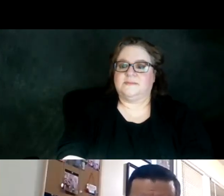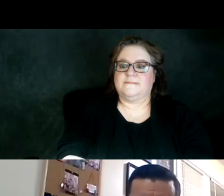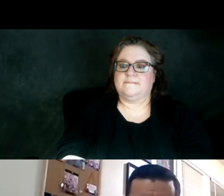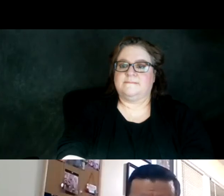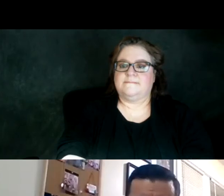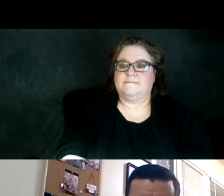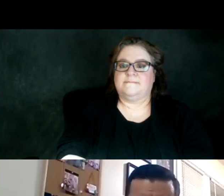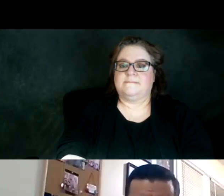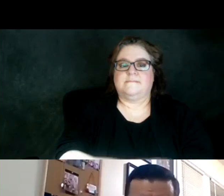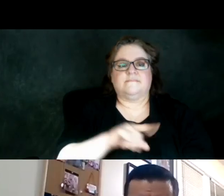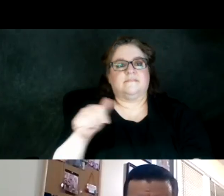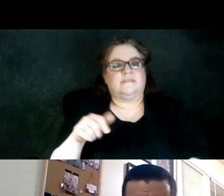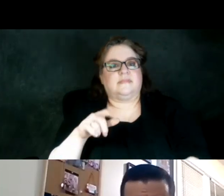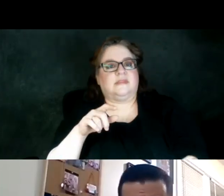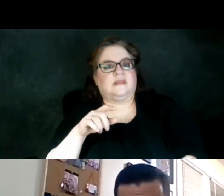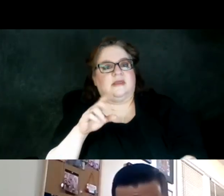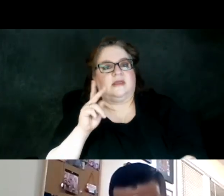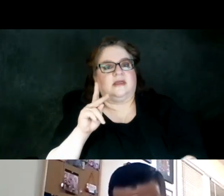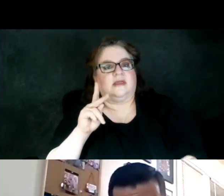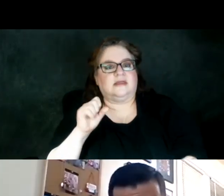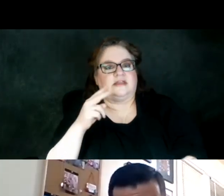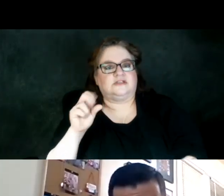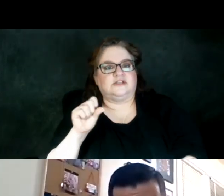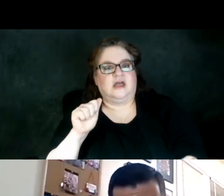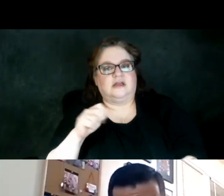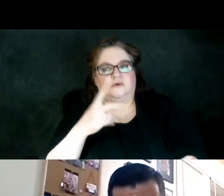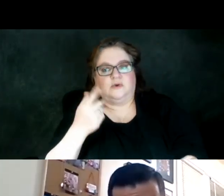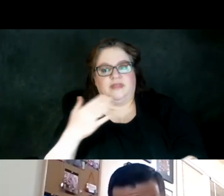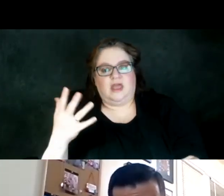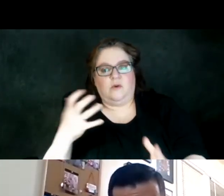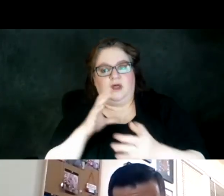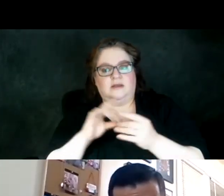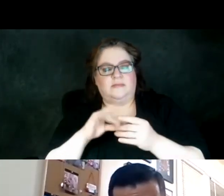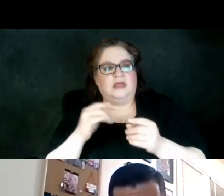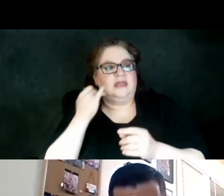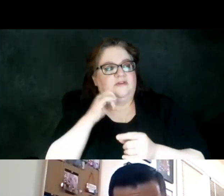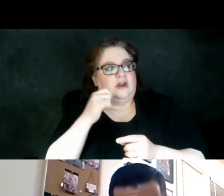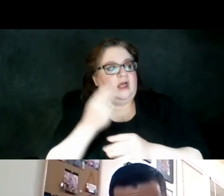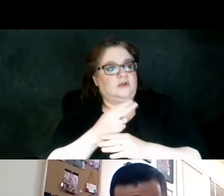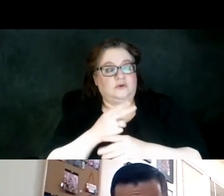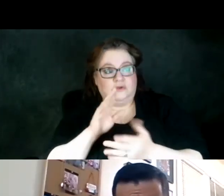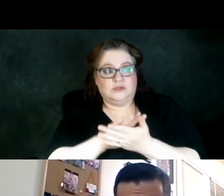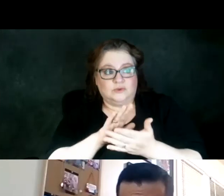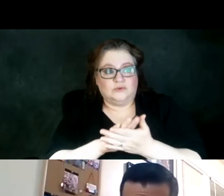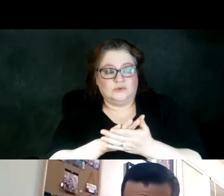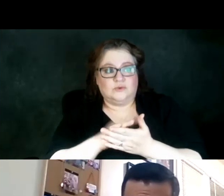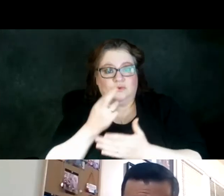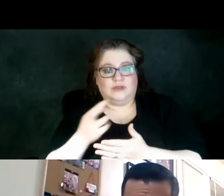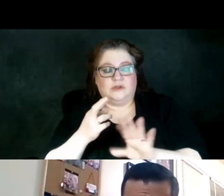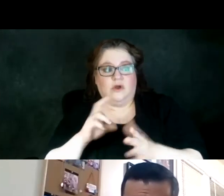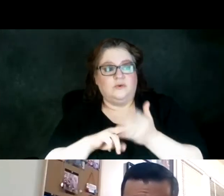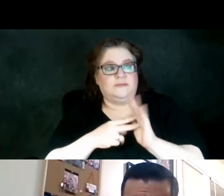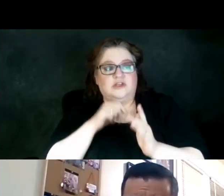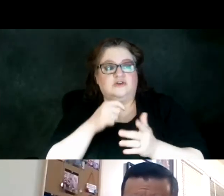And the other thing I want to reiterate that Mr. Gray mentioned about, so long as we're not using school resources. So that means you're